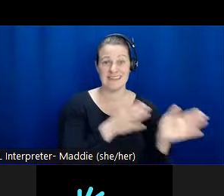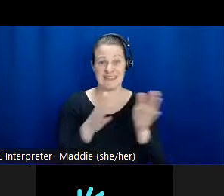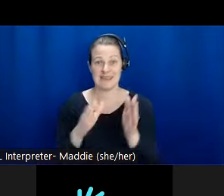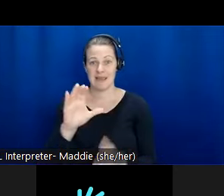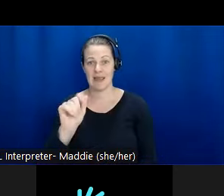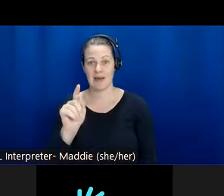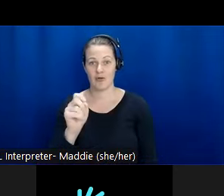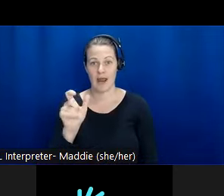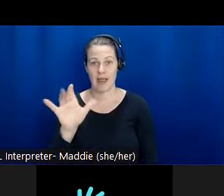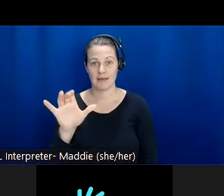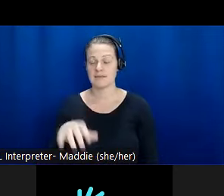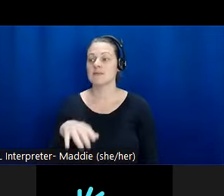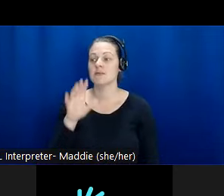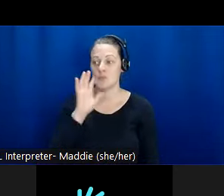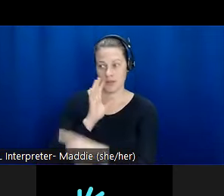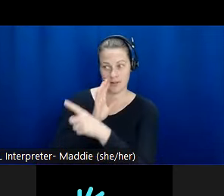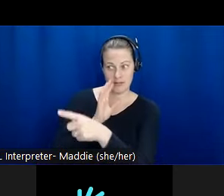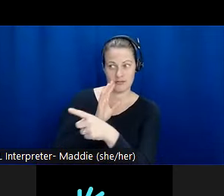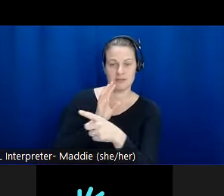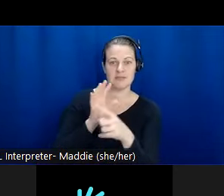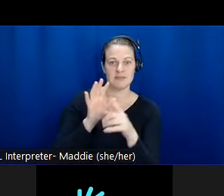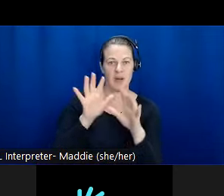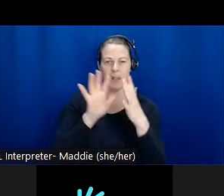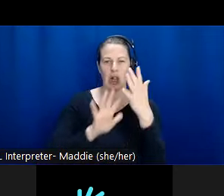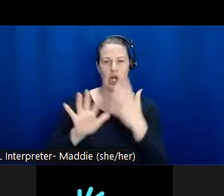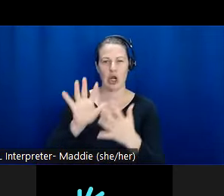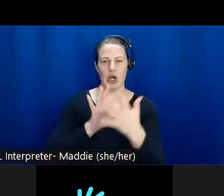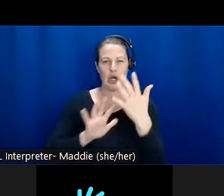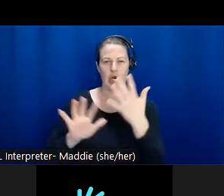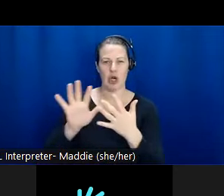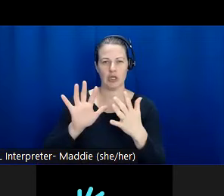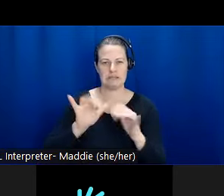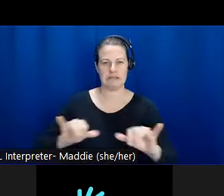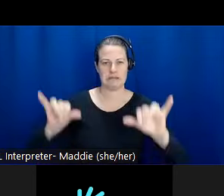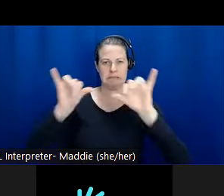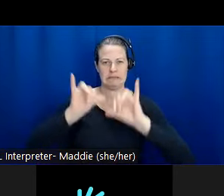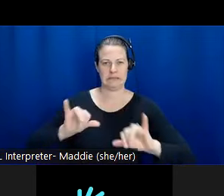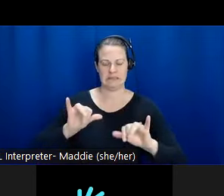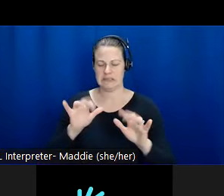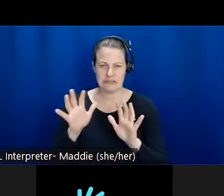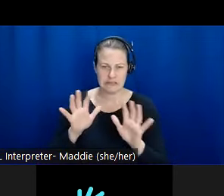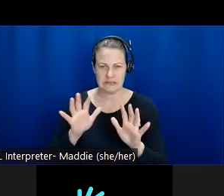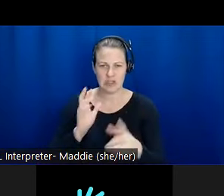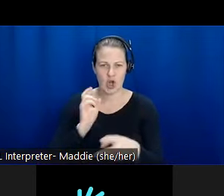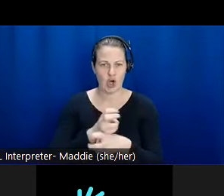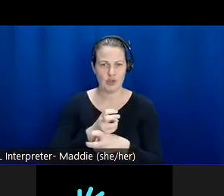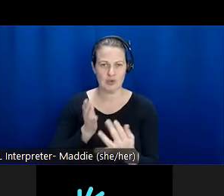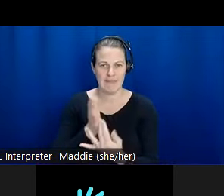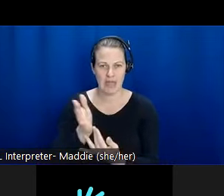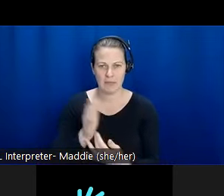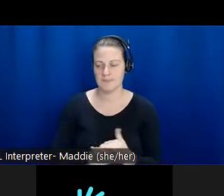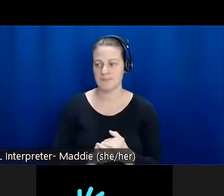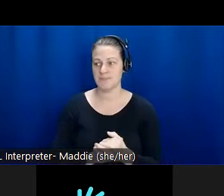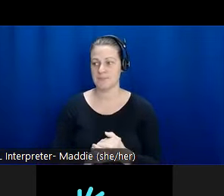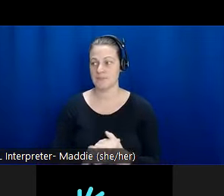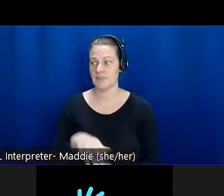get a similarly uniform blur of a scene in front of you, which can be hard to navigate. With diabetic retinopathy,